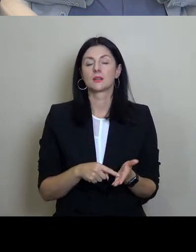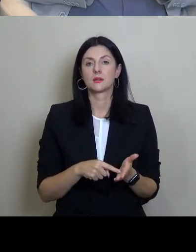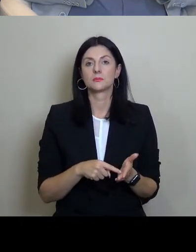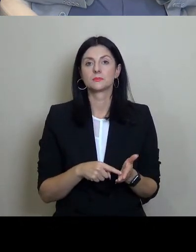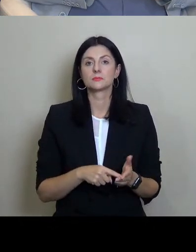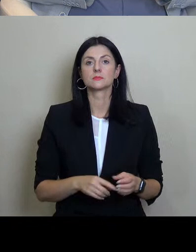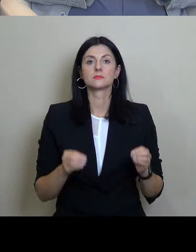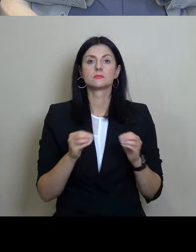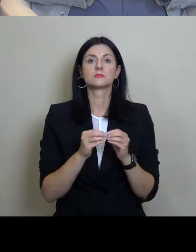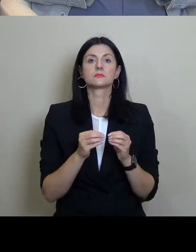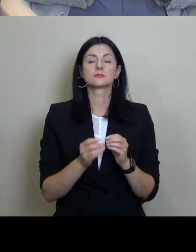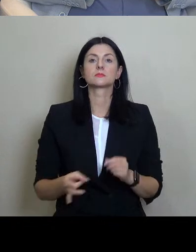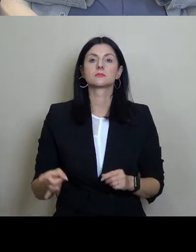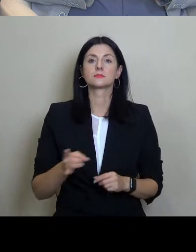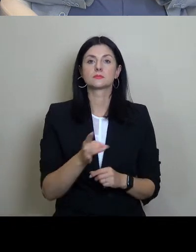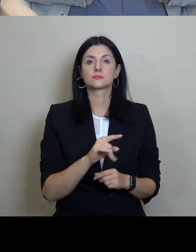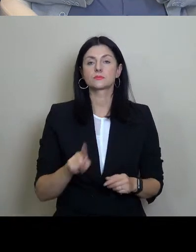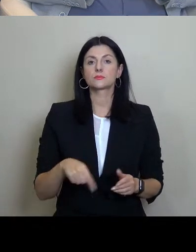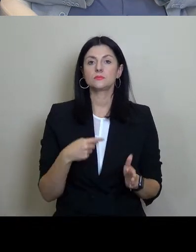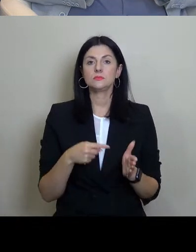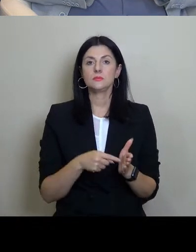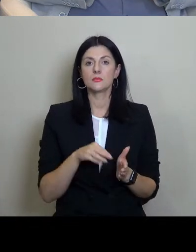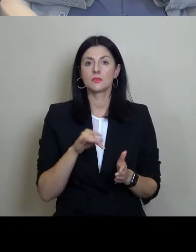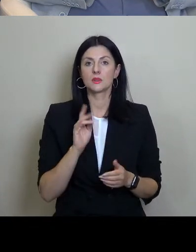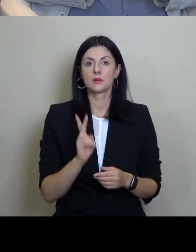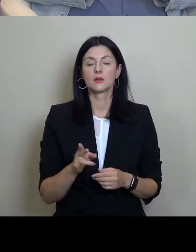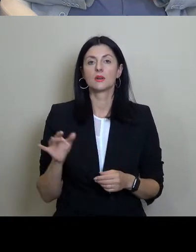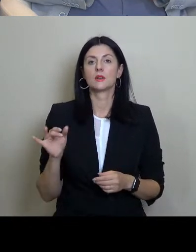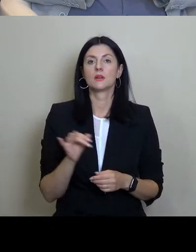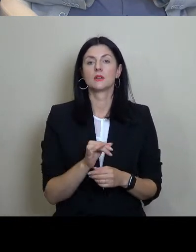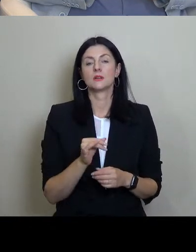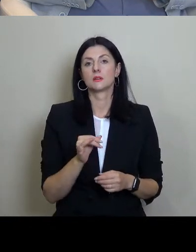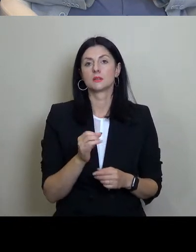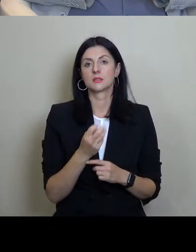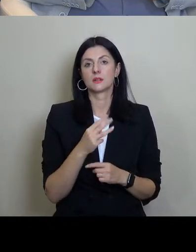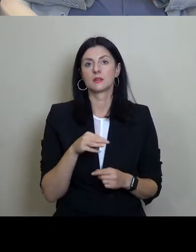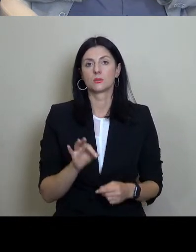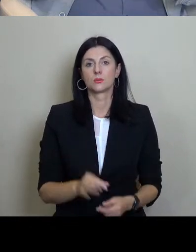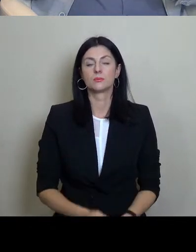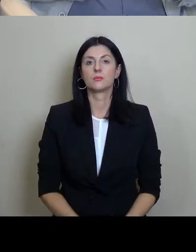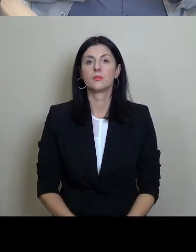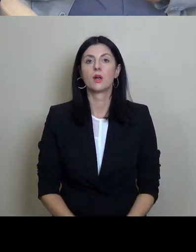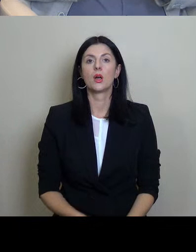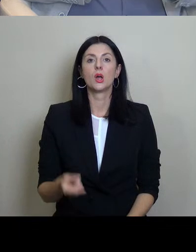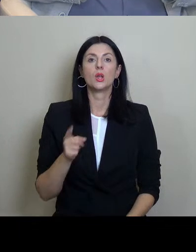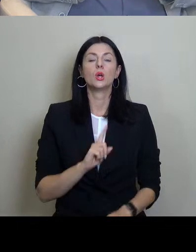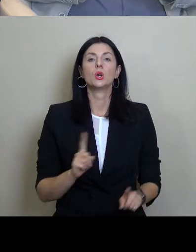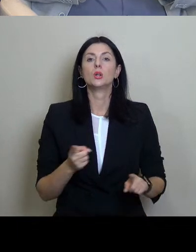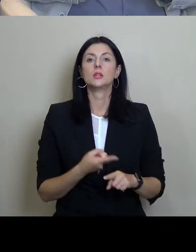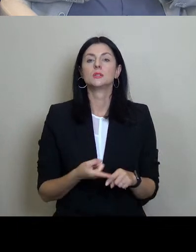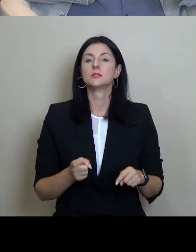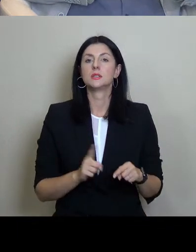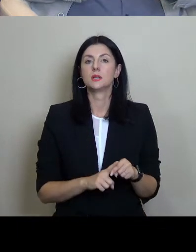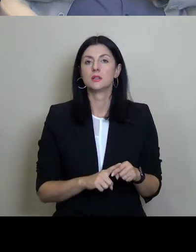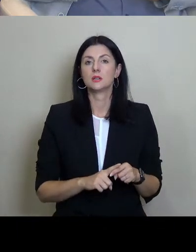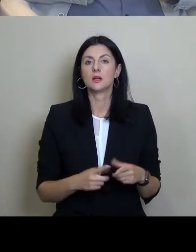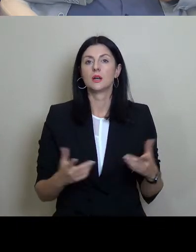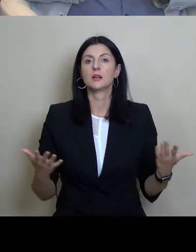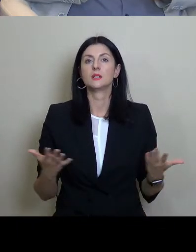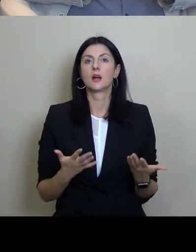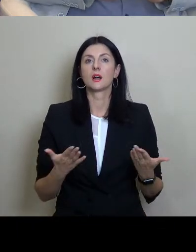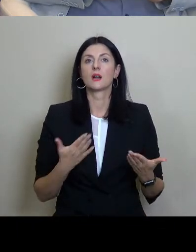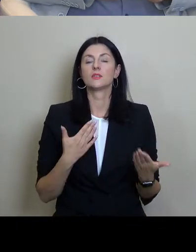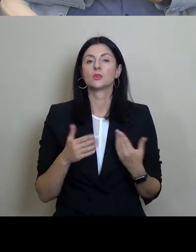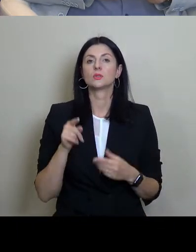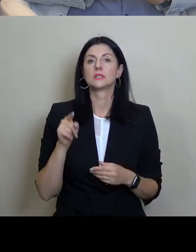2020, and we have 10 rayons in the city and 13